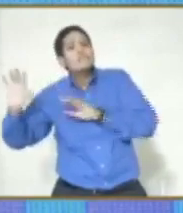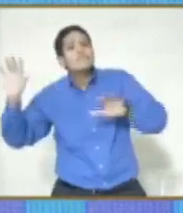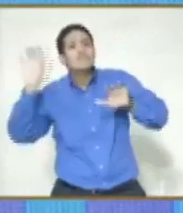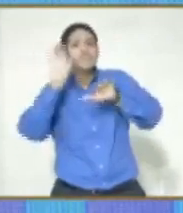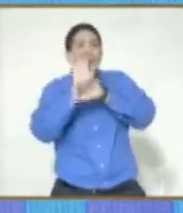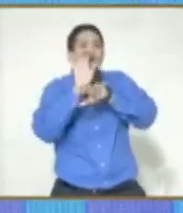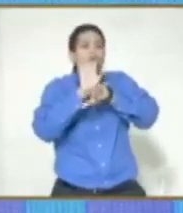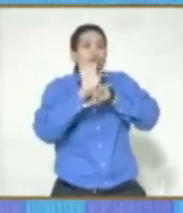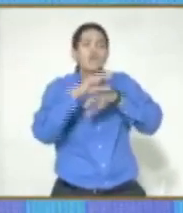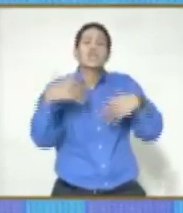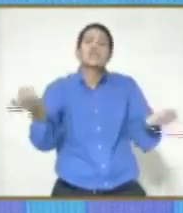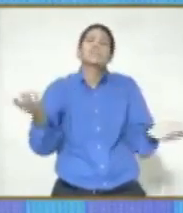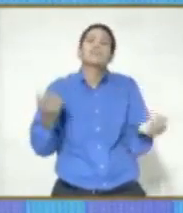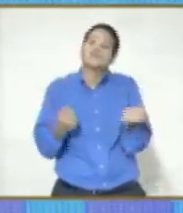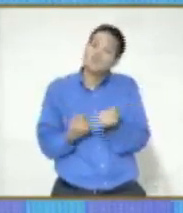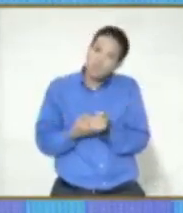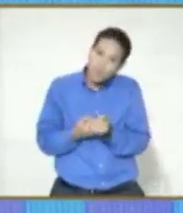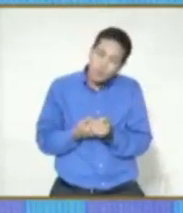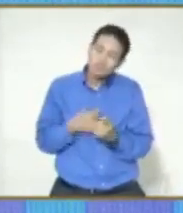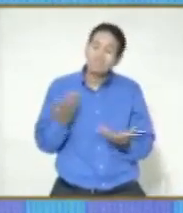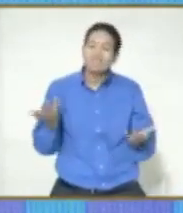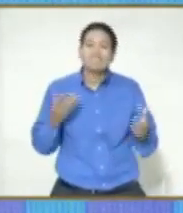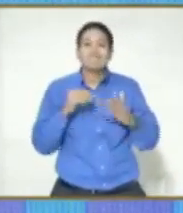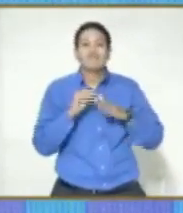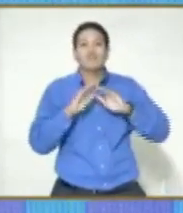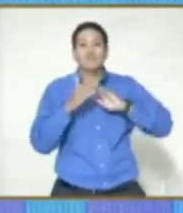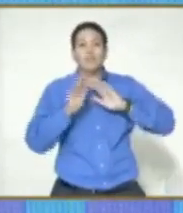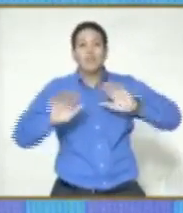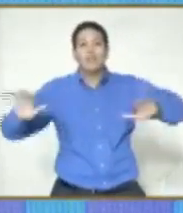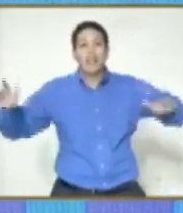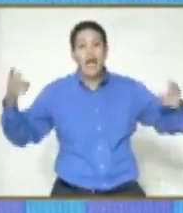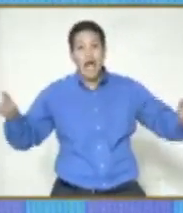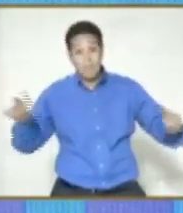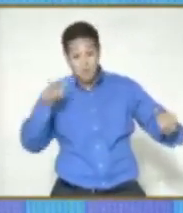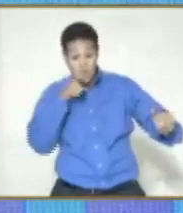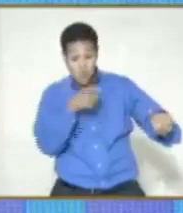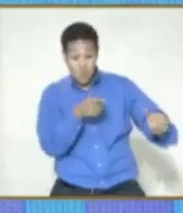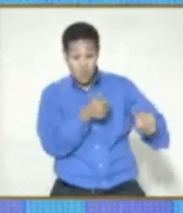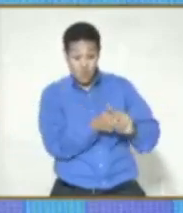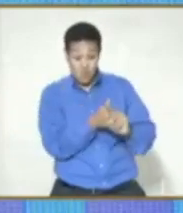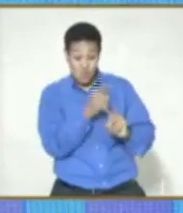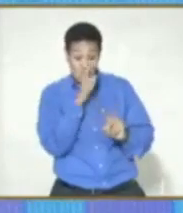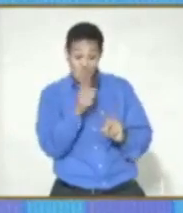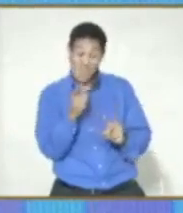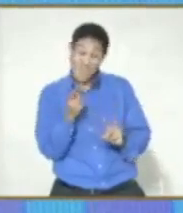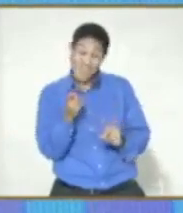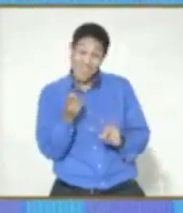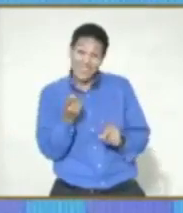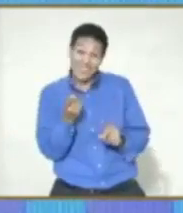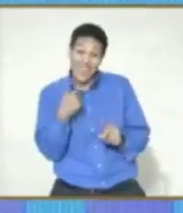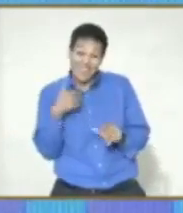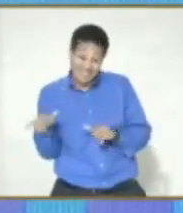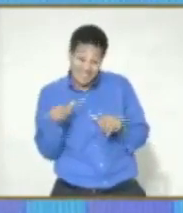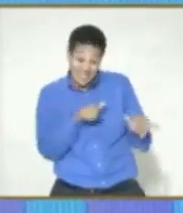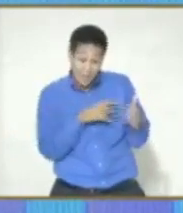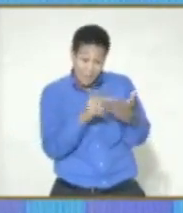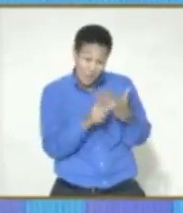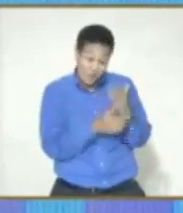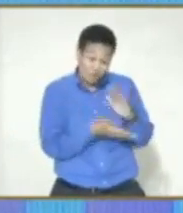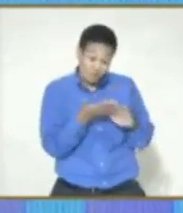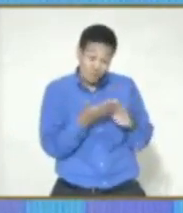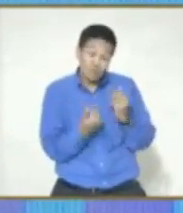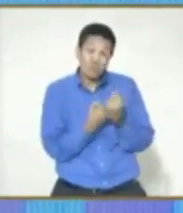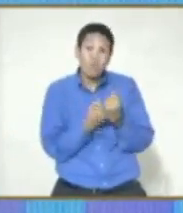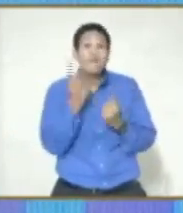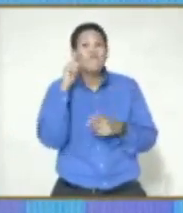church organizations across the country who, as Ms. Lewis rightly said, have similar programs. For instance,